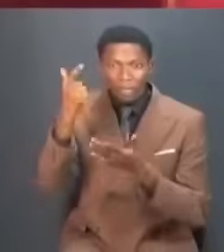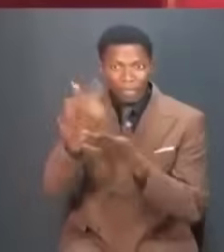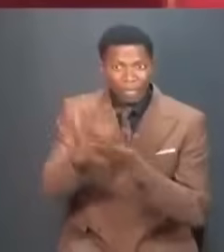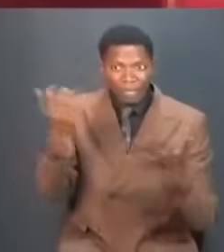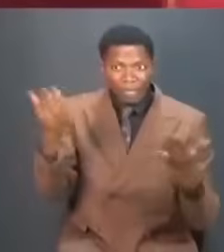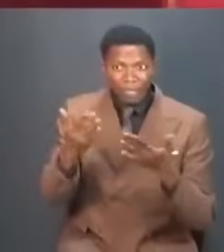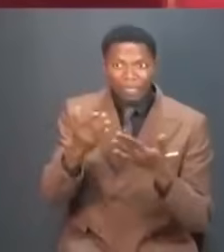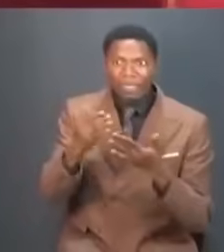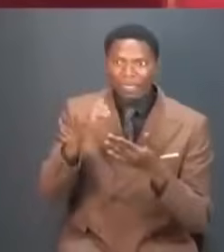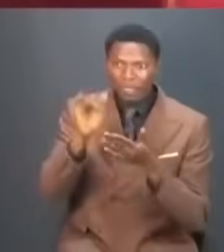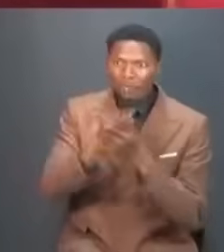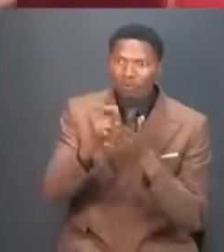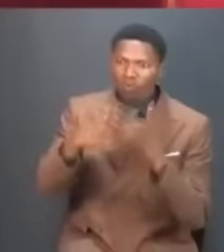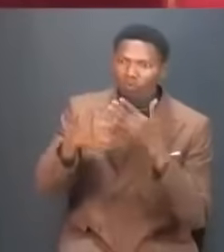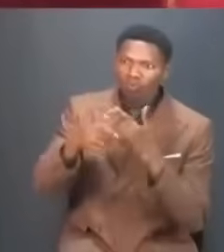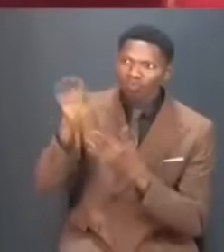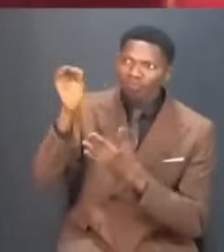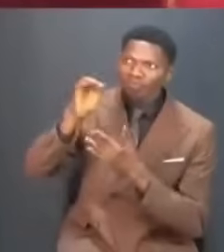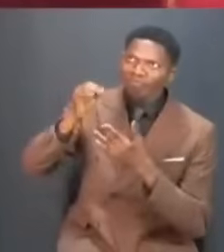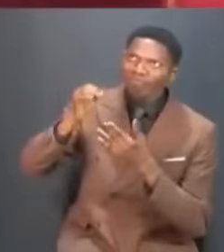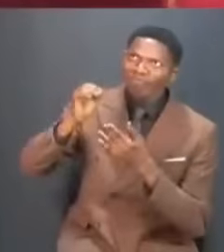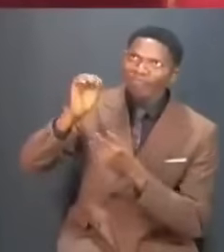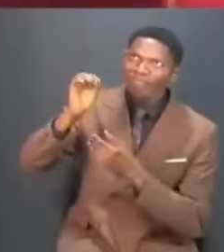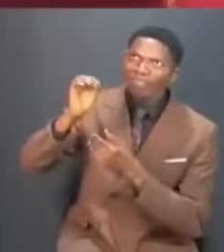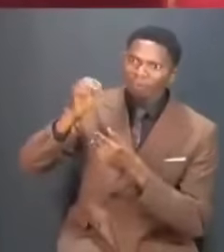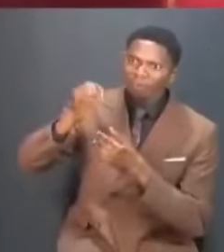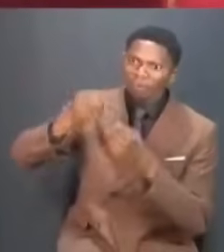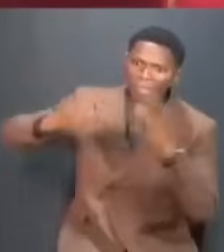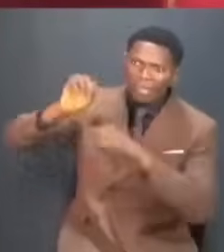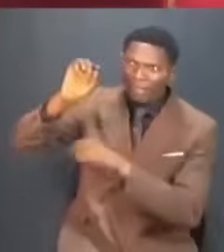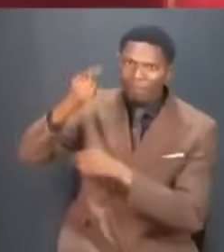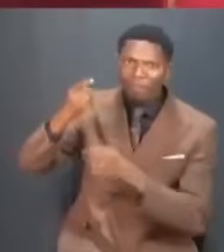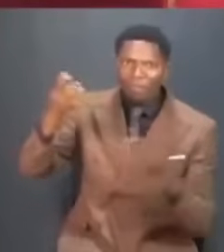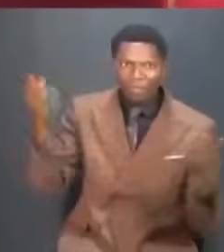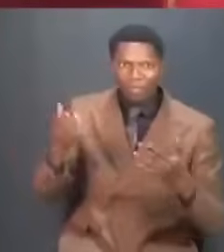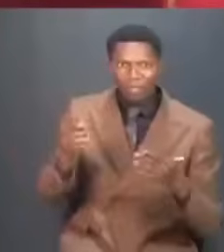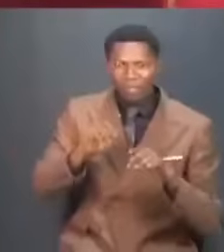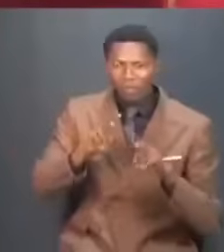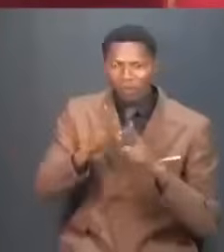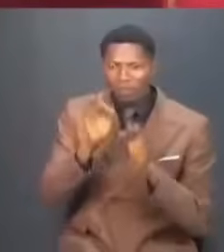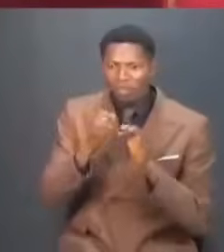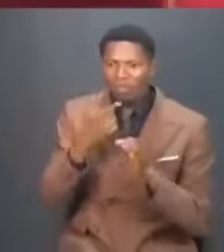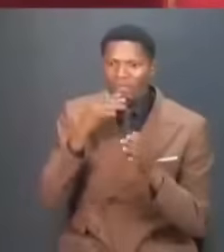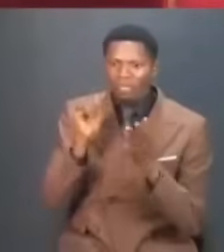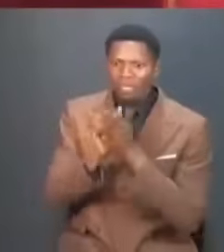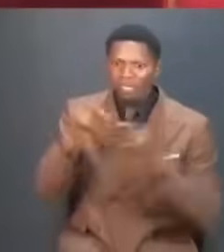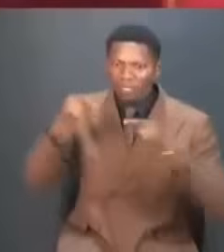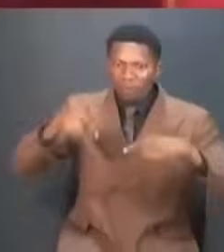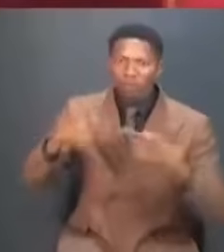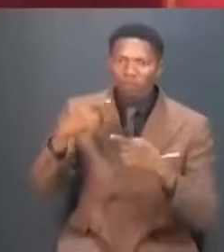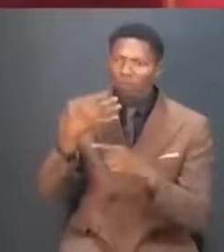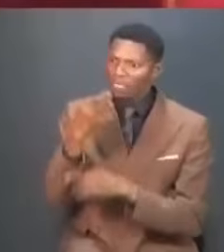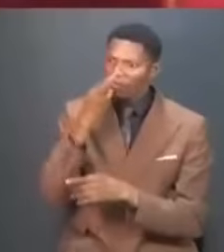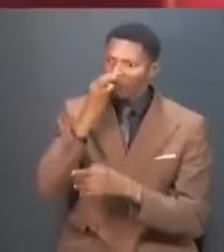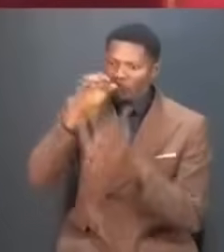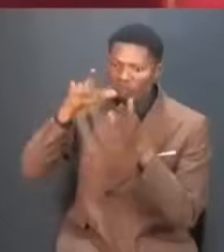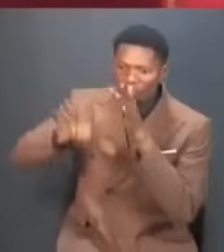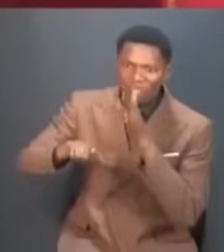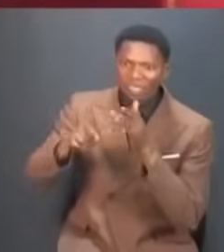prices. And so why are you saying that today food inflation is 3.9% and you are still complaining about food prices? Where?